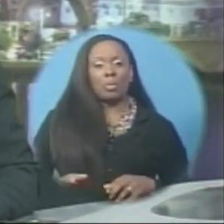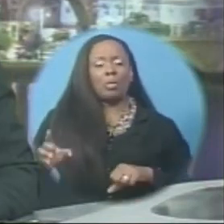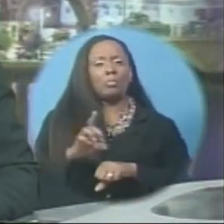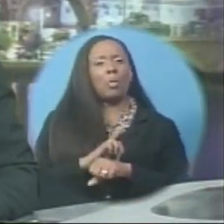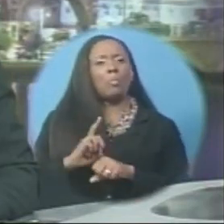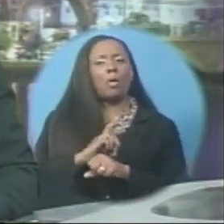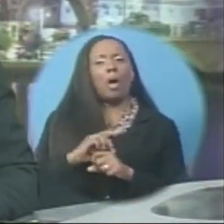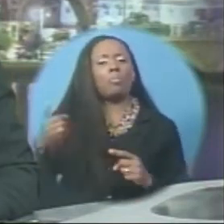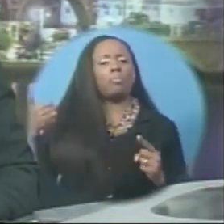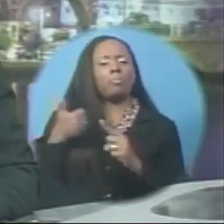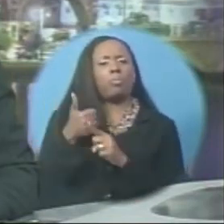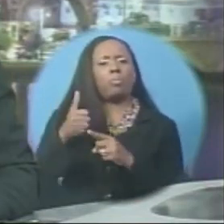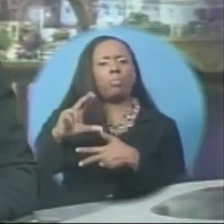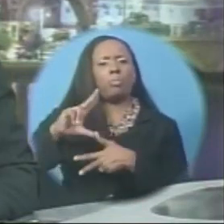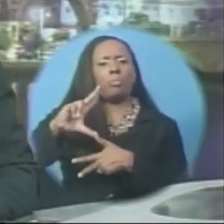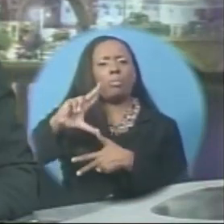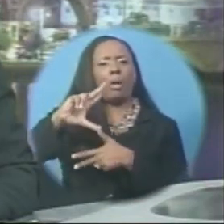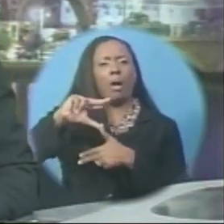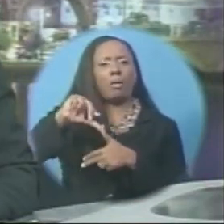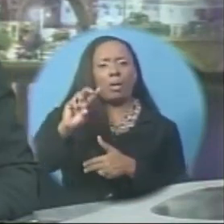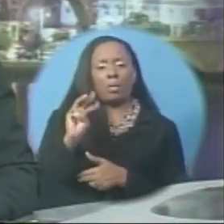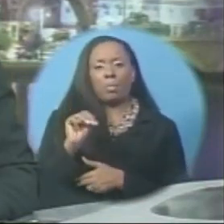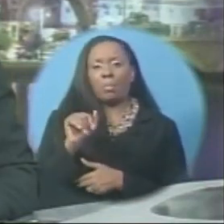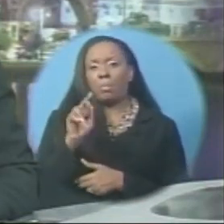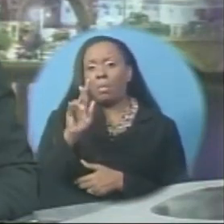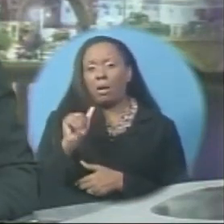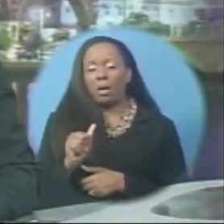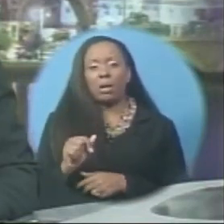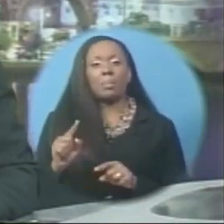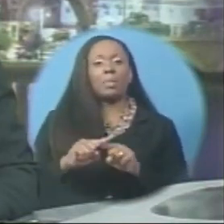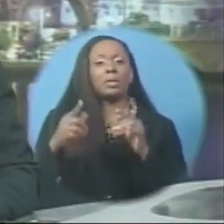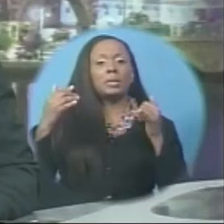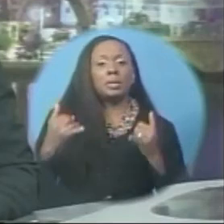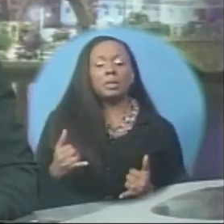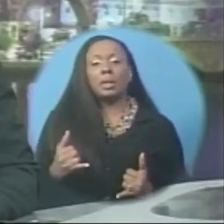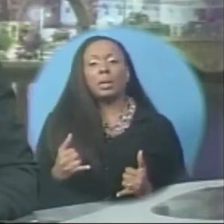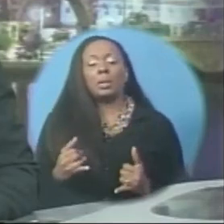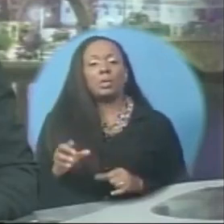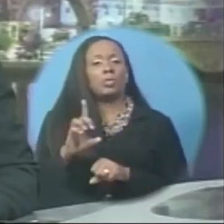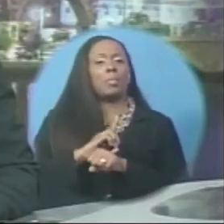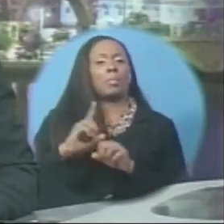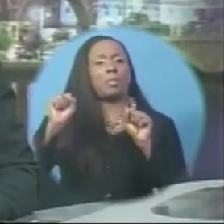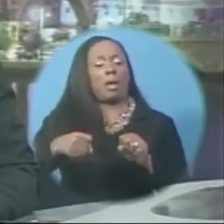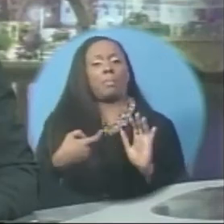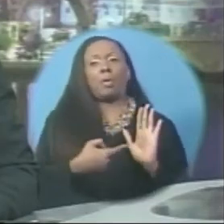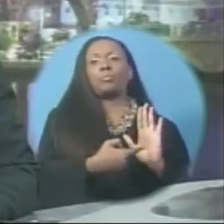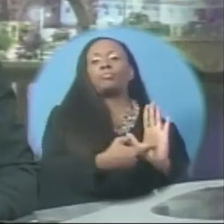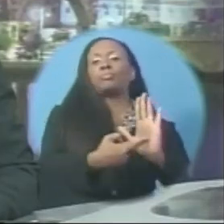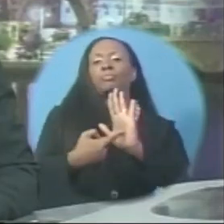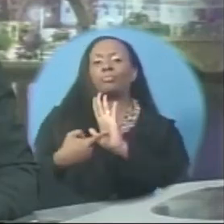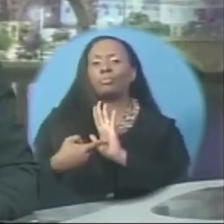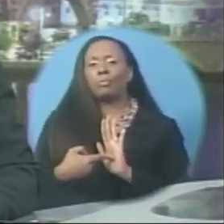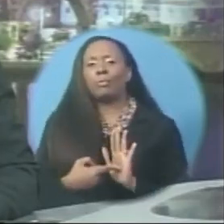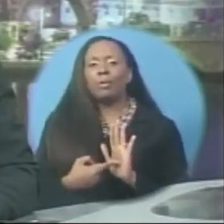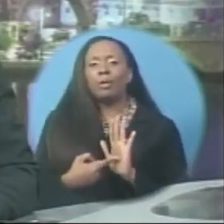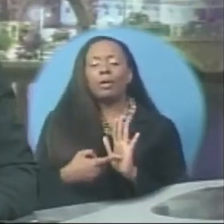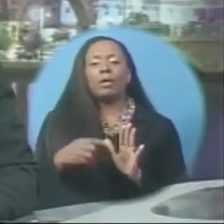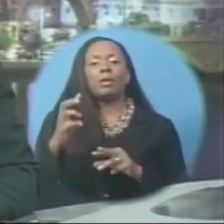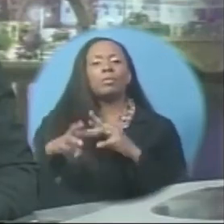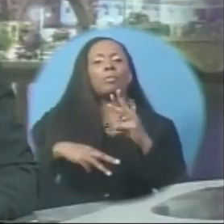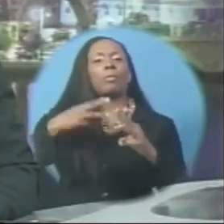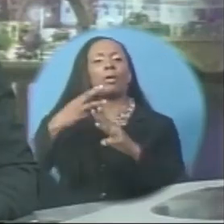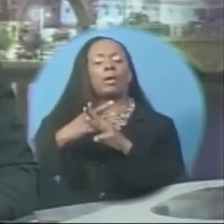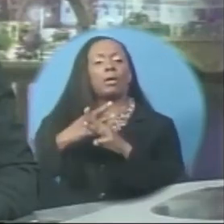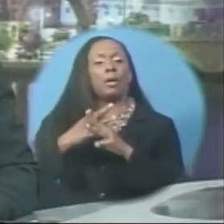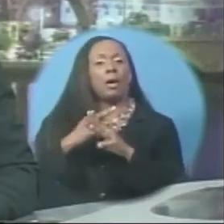Dominica's devastation by Hurricane Maria has provided the country with an opportunity to be an example to the world on how a nation can rebound from